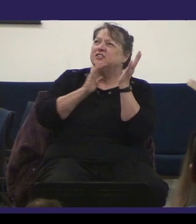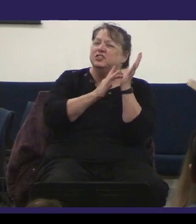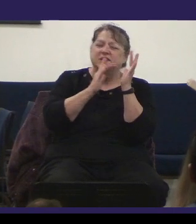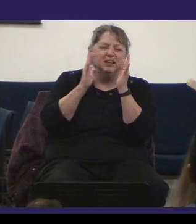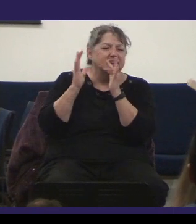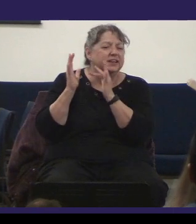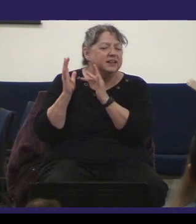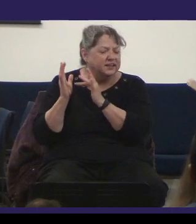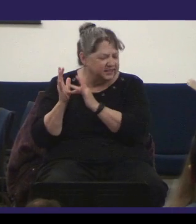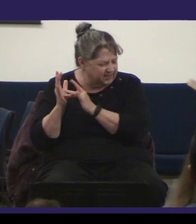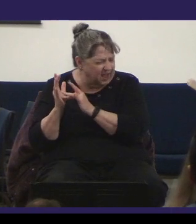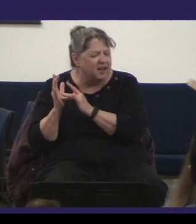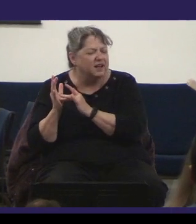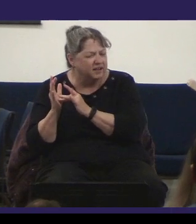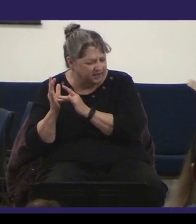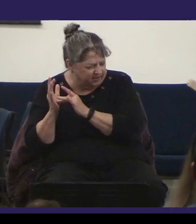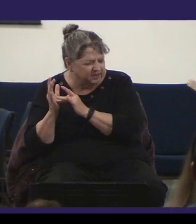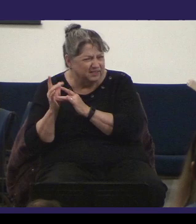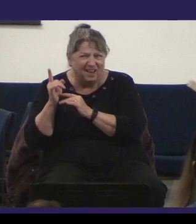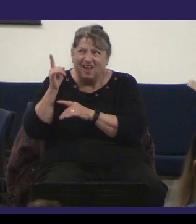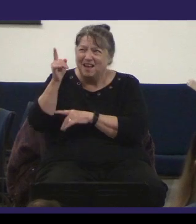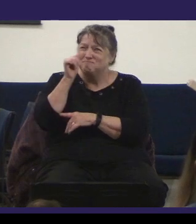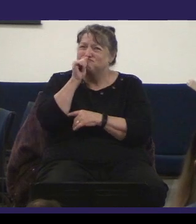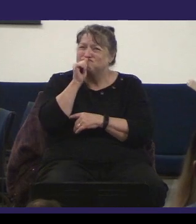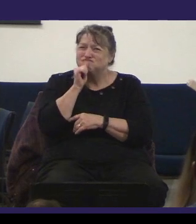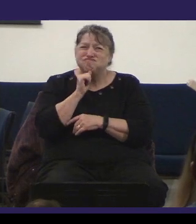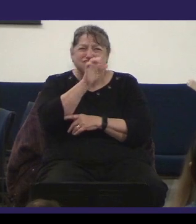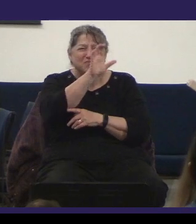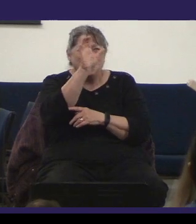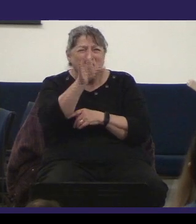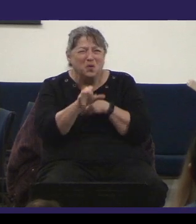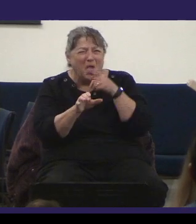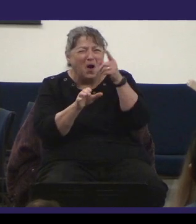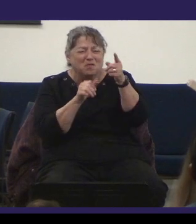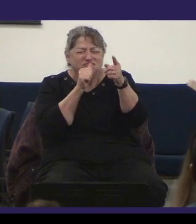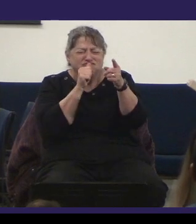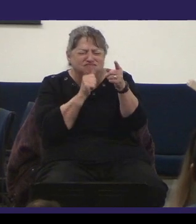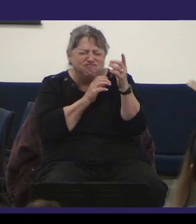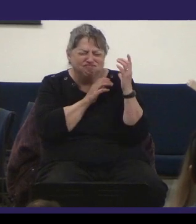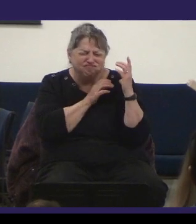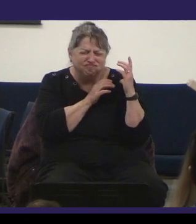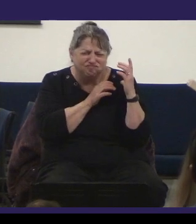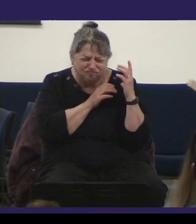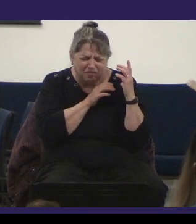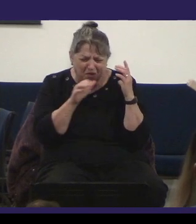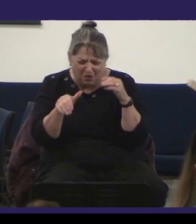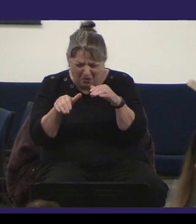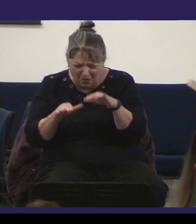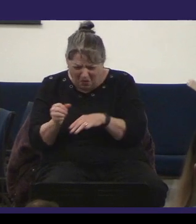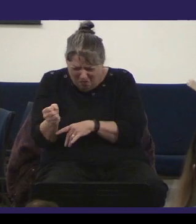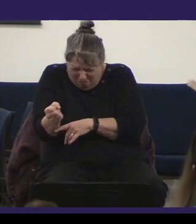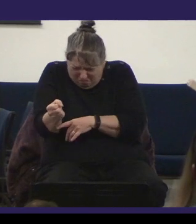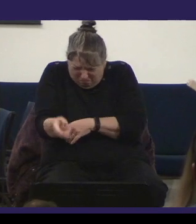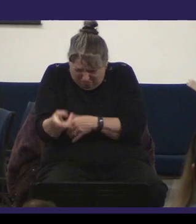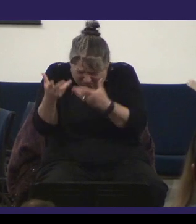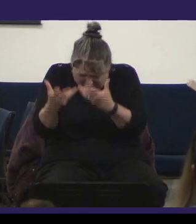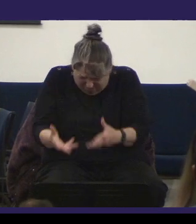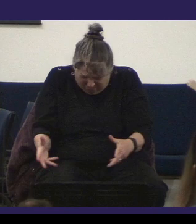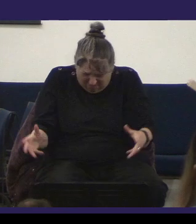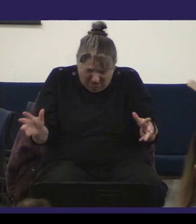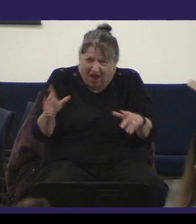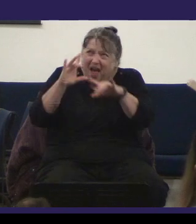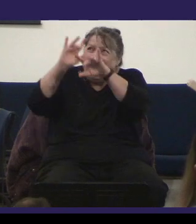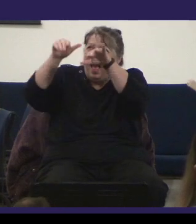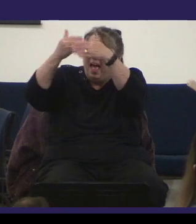Jesus. He bore the cross, beat the grave, let heaven and earth proclaim, this is